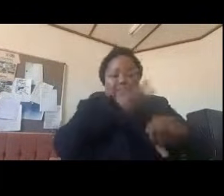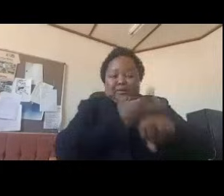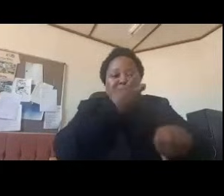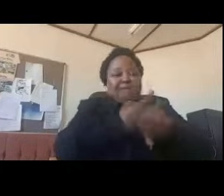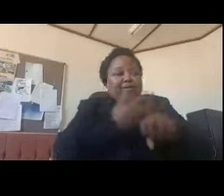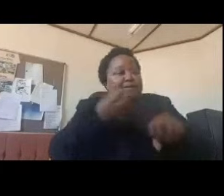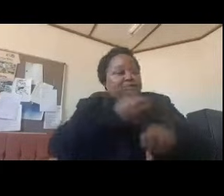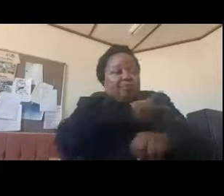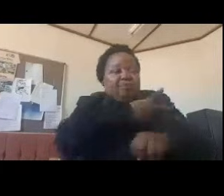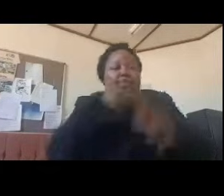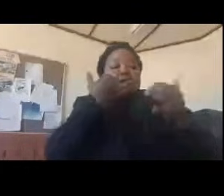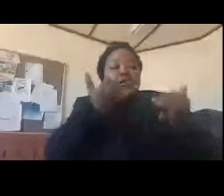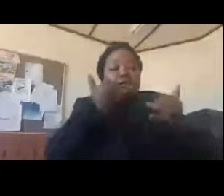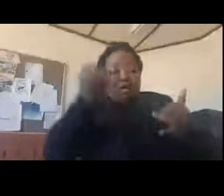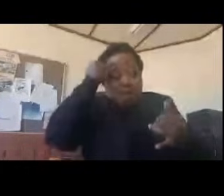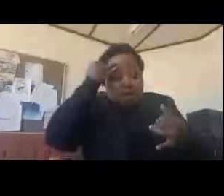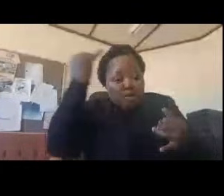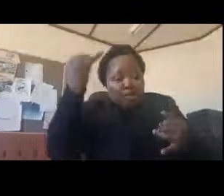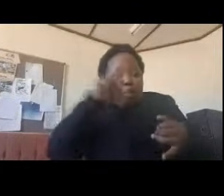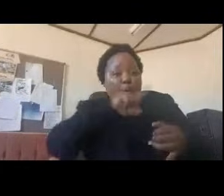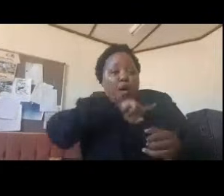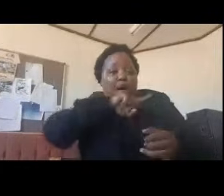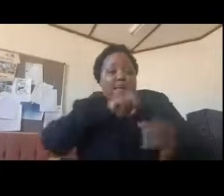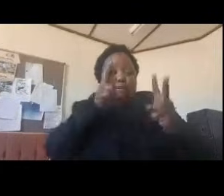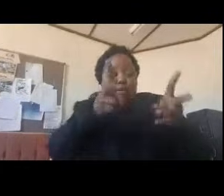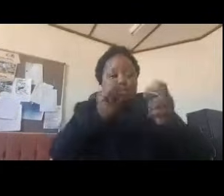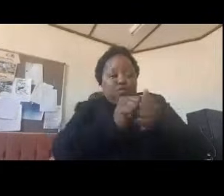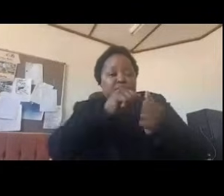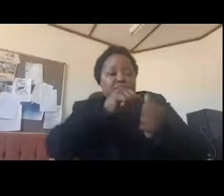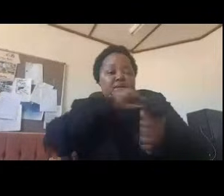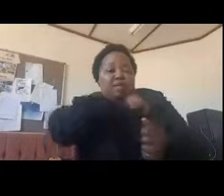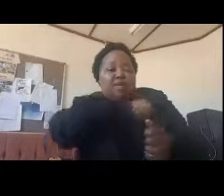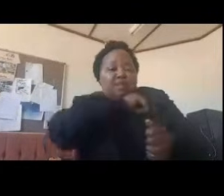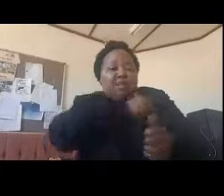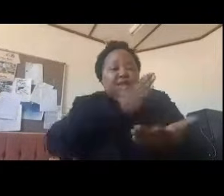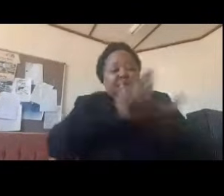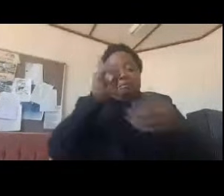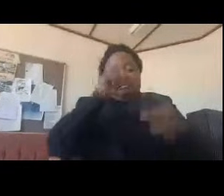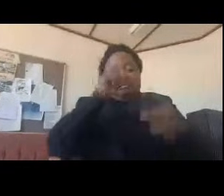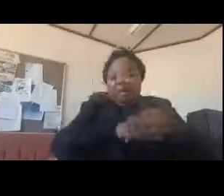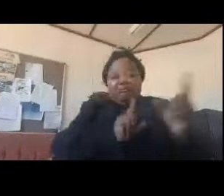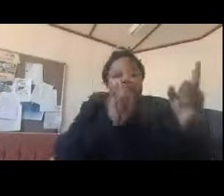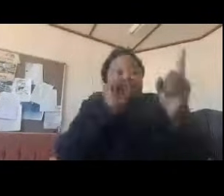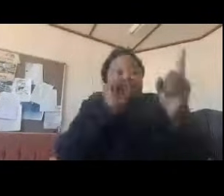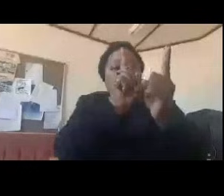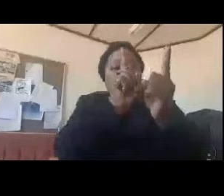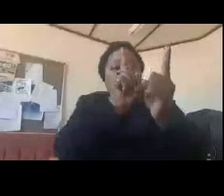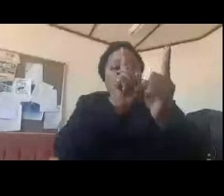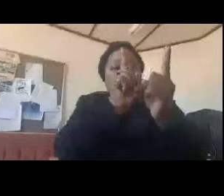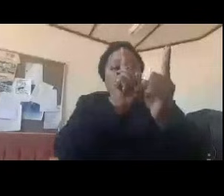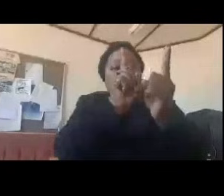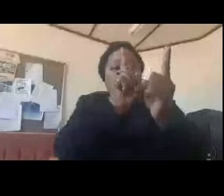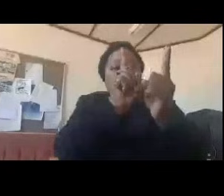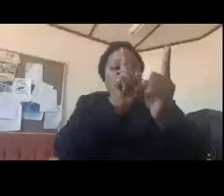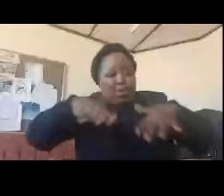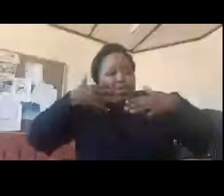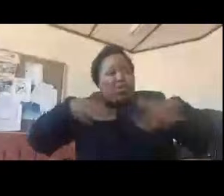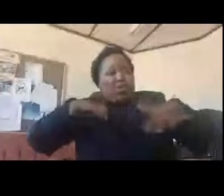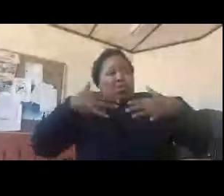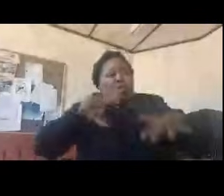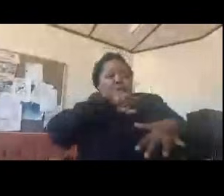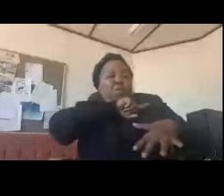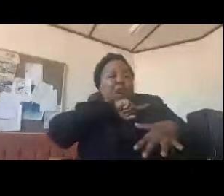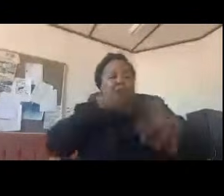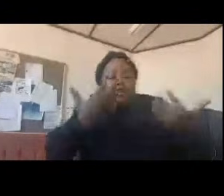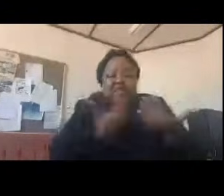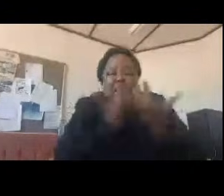that issue why persons with disabilities sometimes are facing more challenges because of the challenges they face, considering